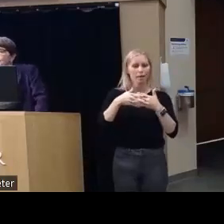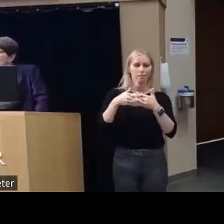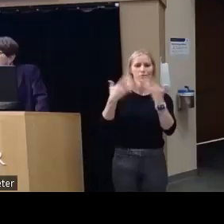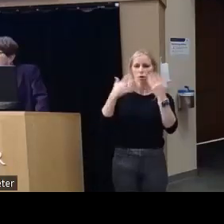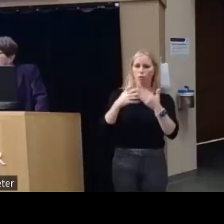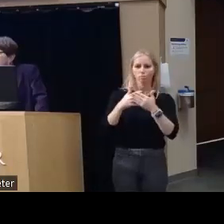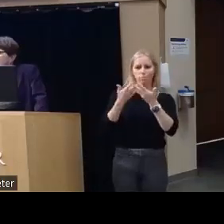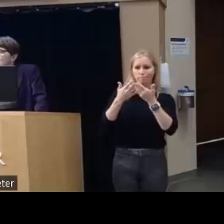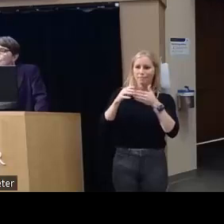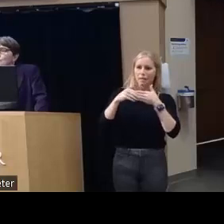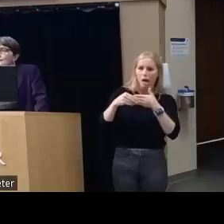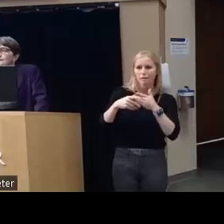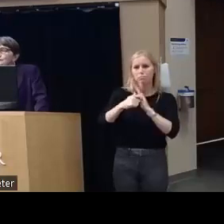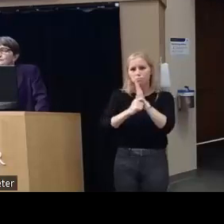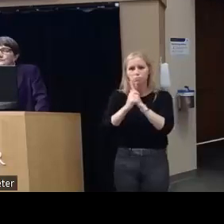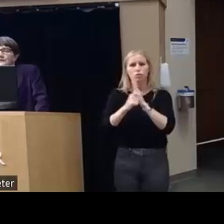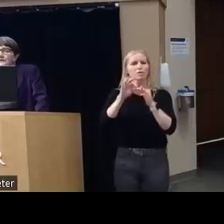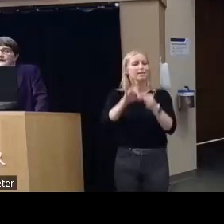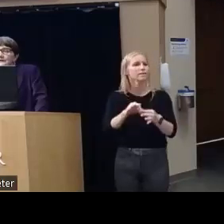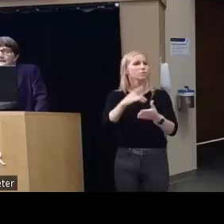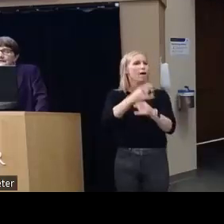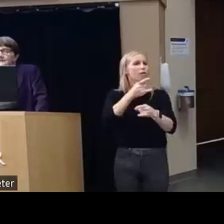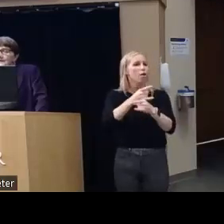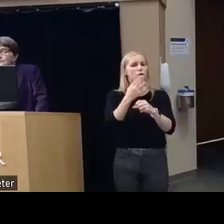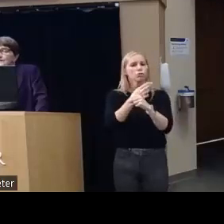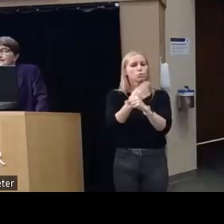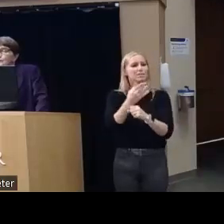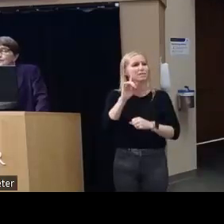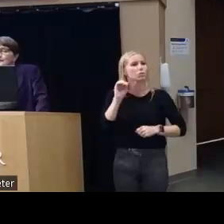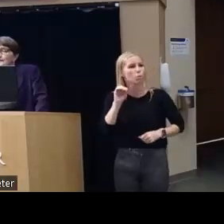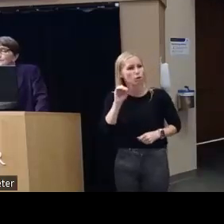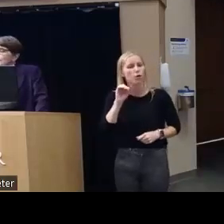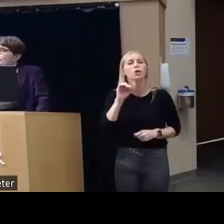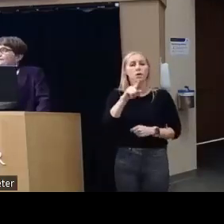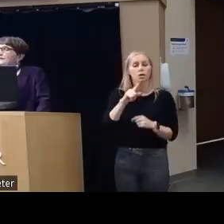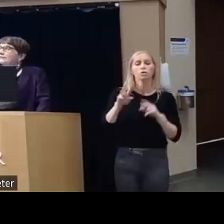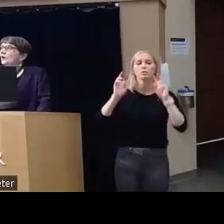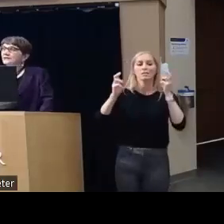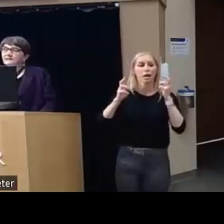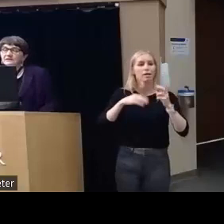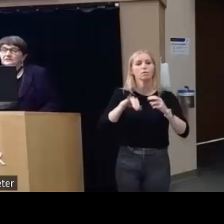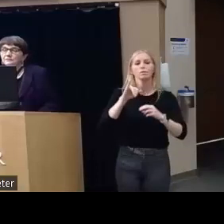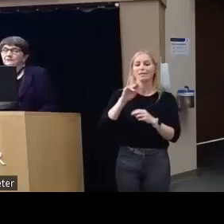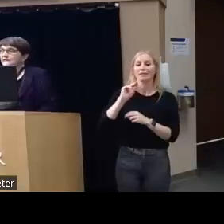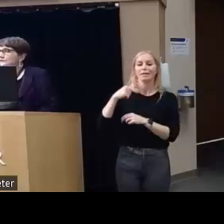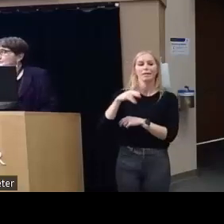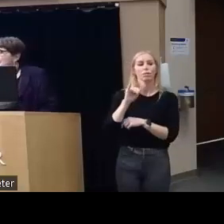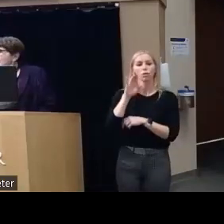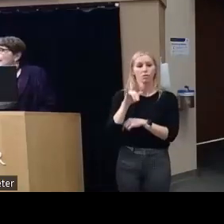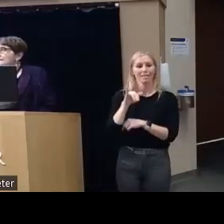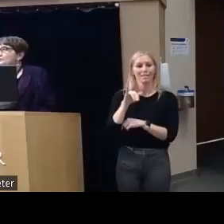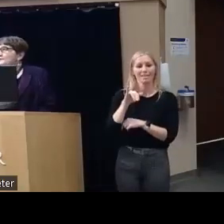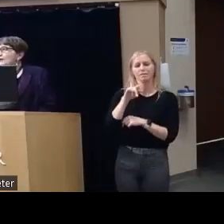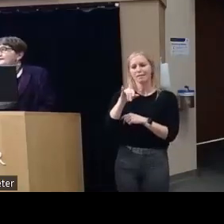use disorder. So this was entitled Inquiry into the Effect of Ardent